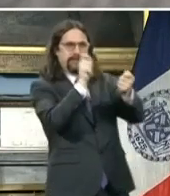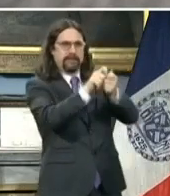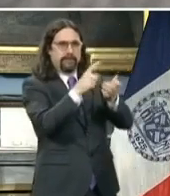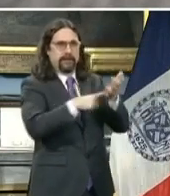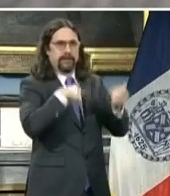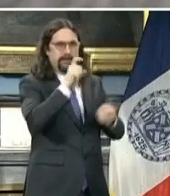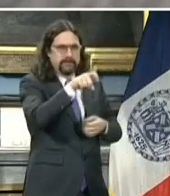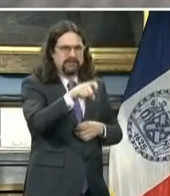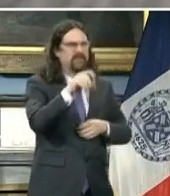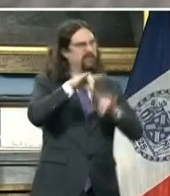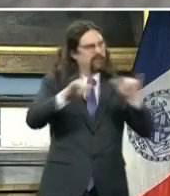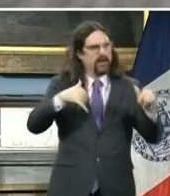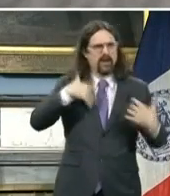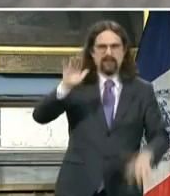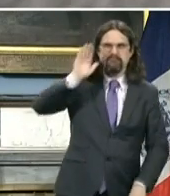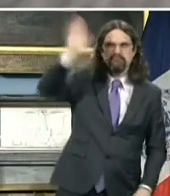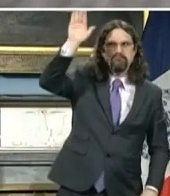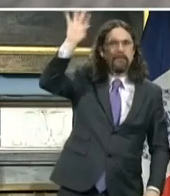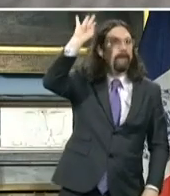week.